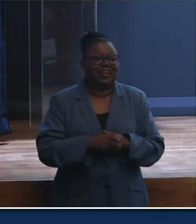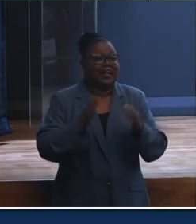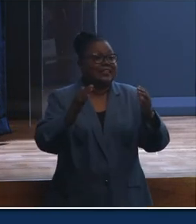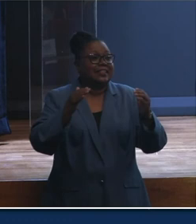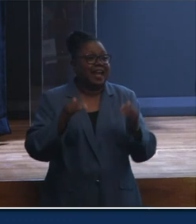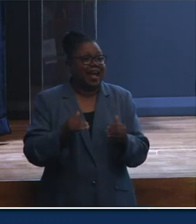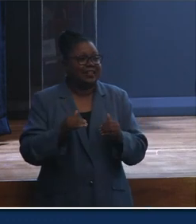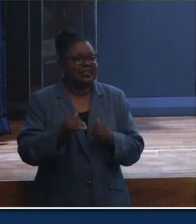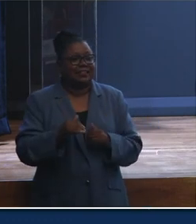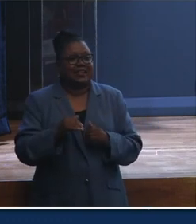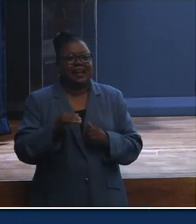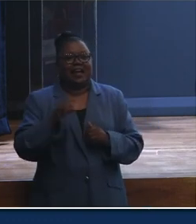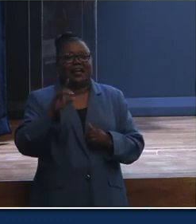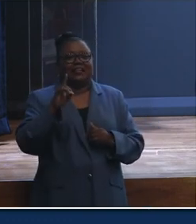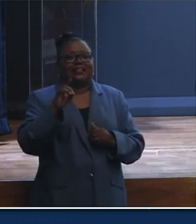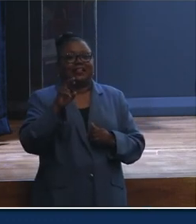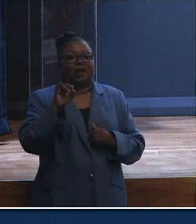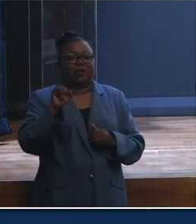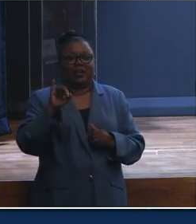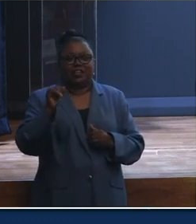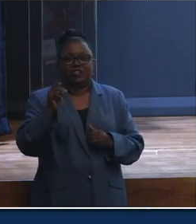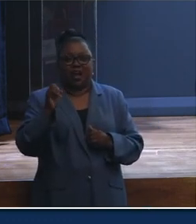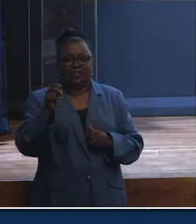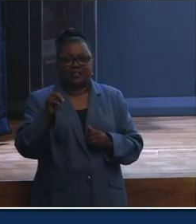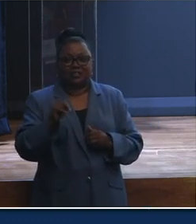Next up is Daria Jackson.